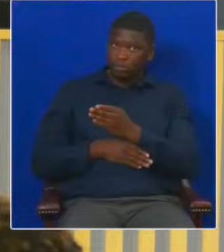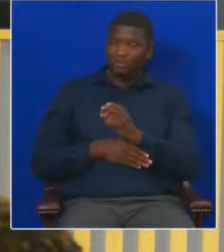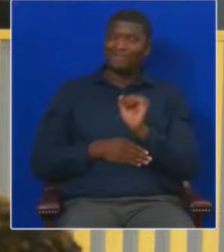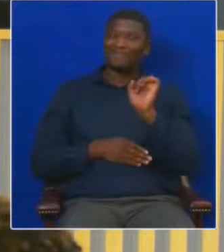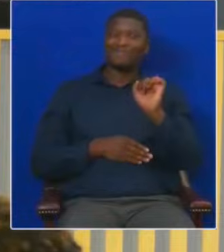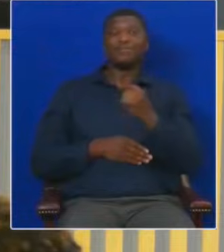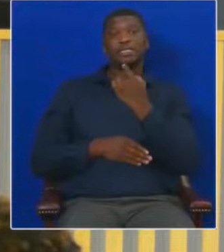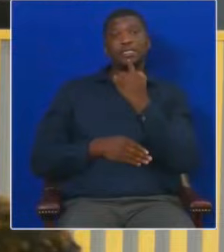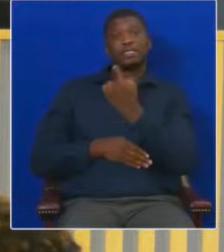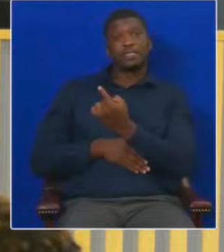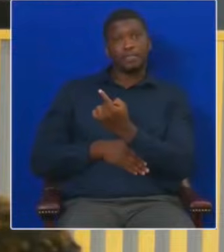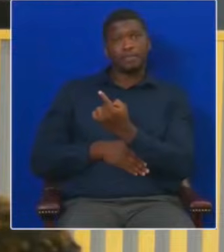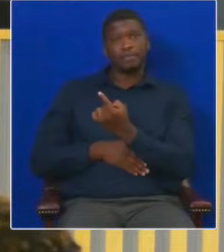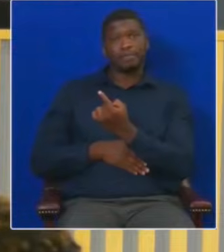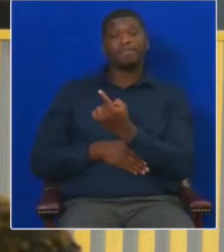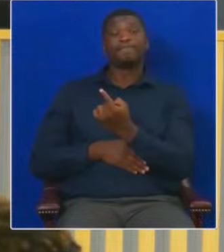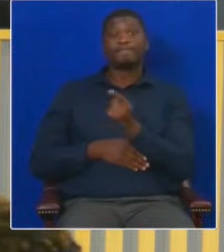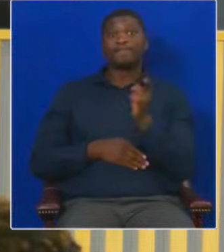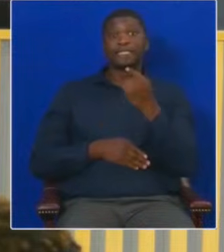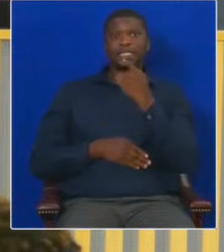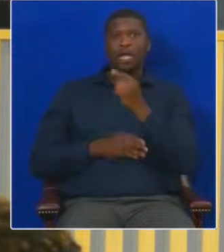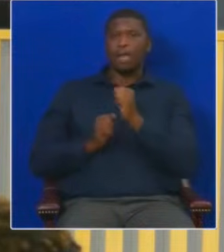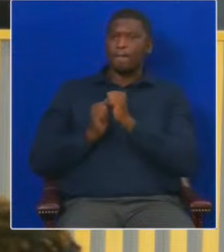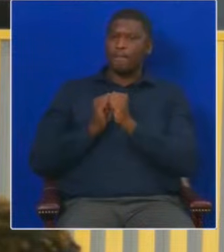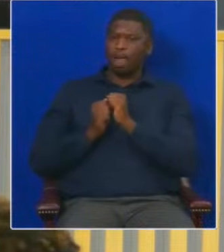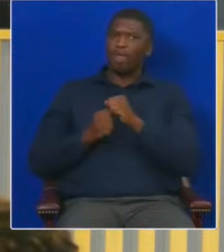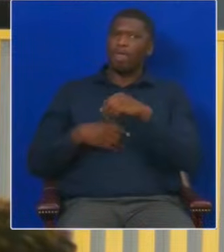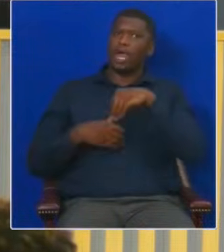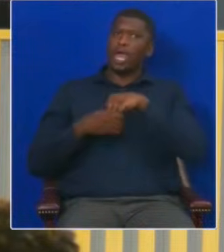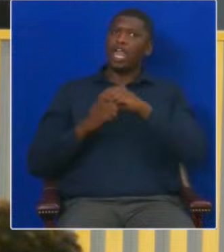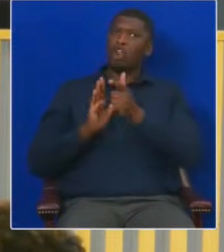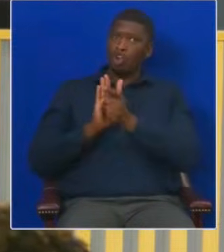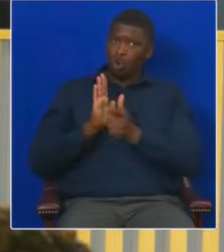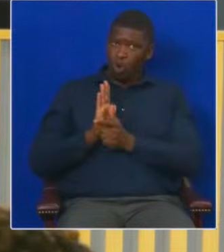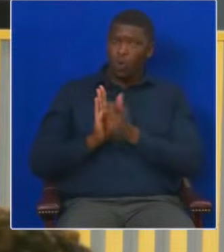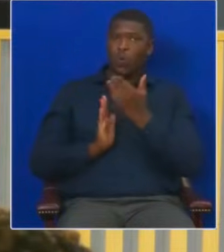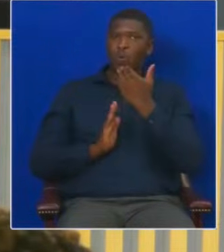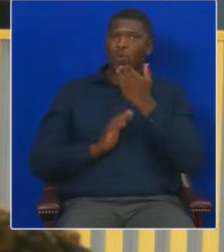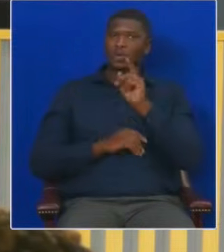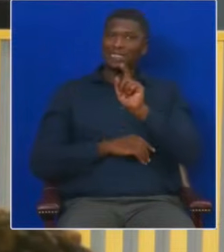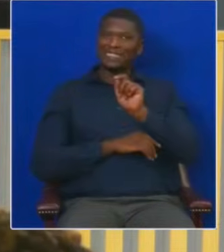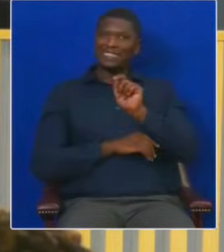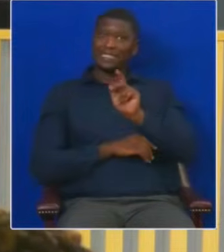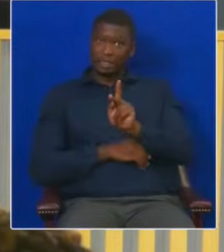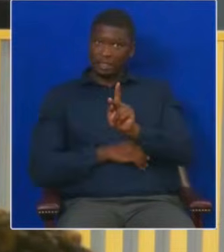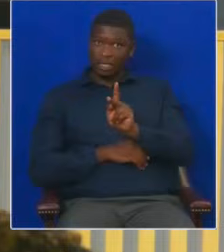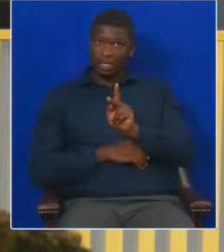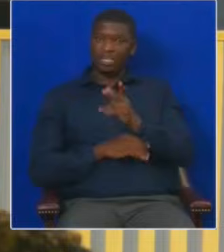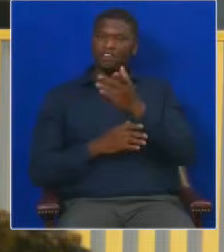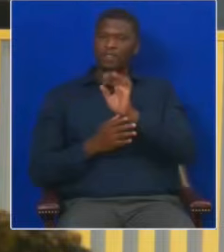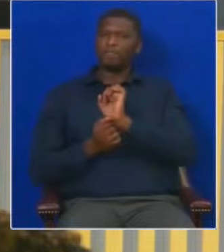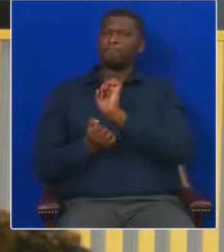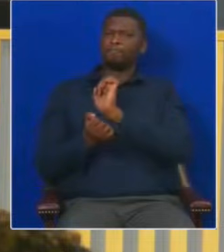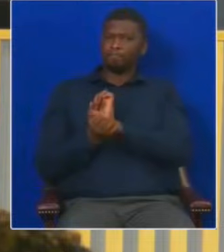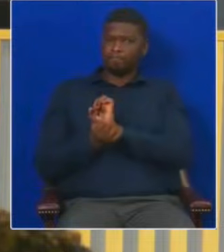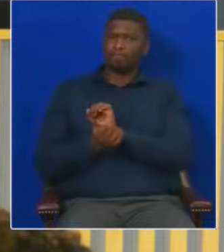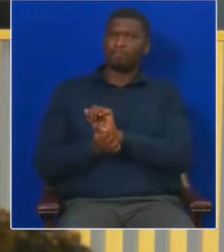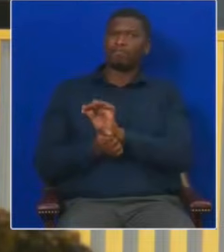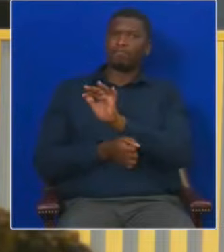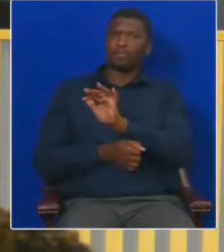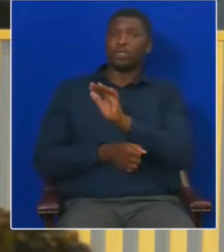his brother-in-law, Mr. Katiso Molefe, was arrested at the airport, and